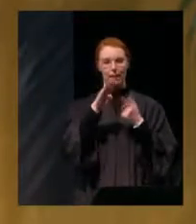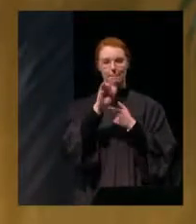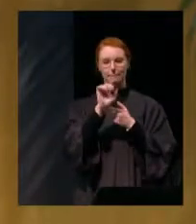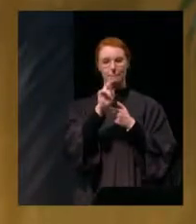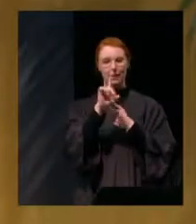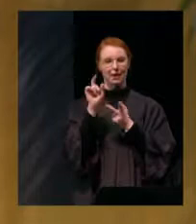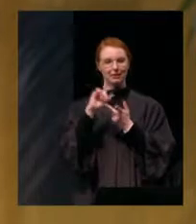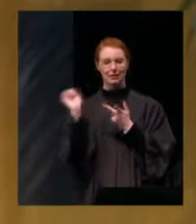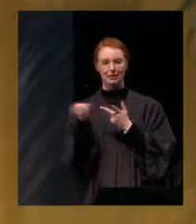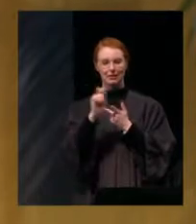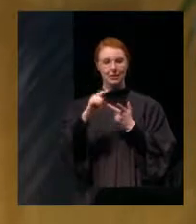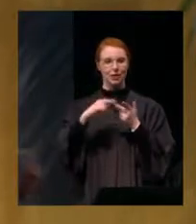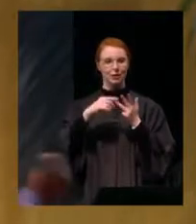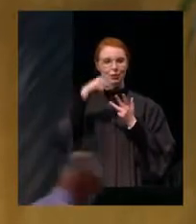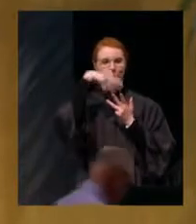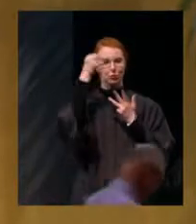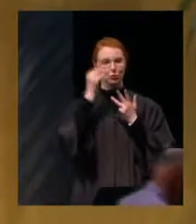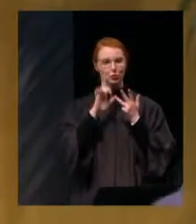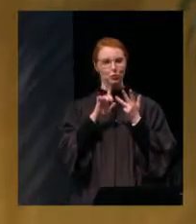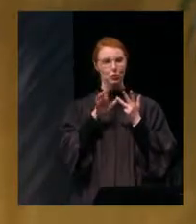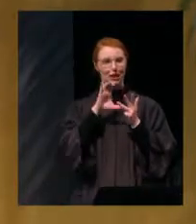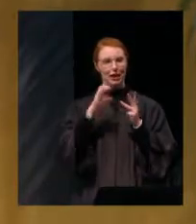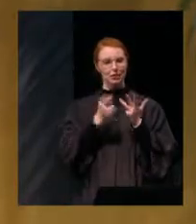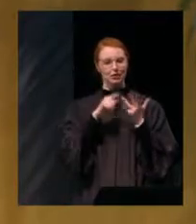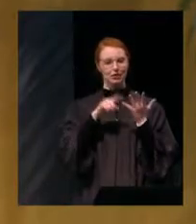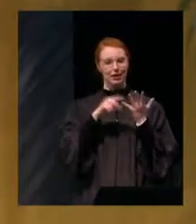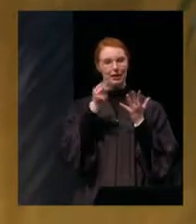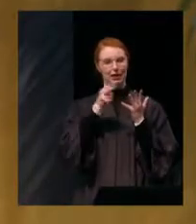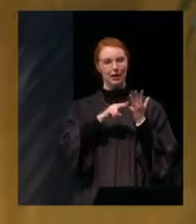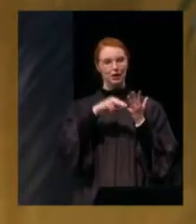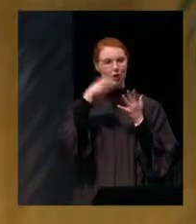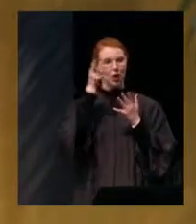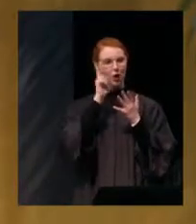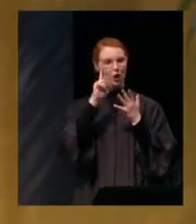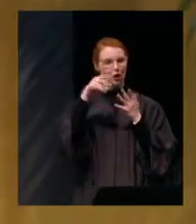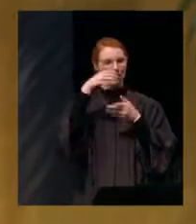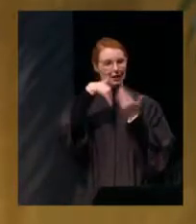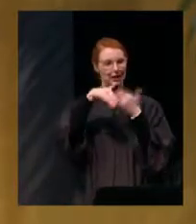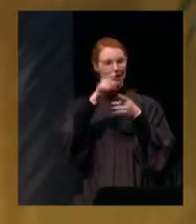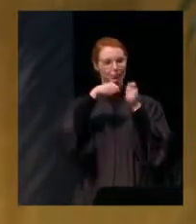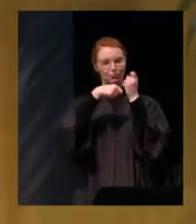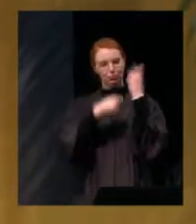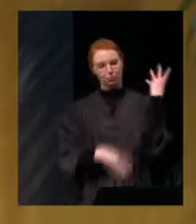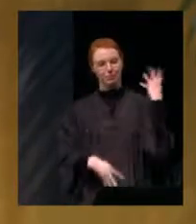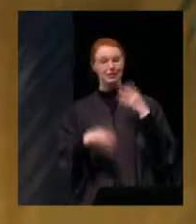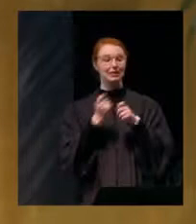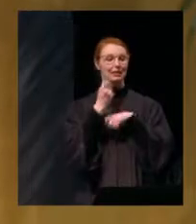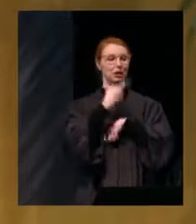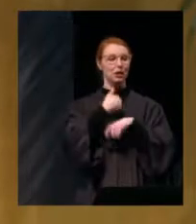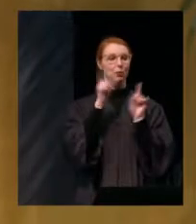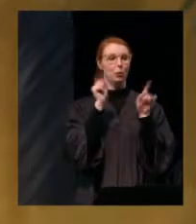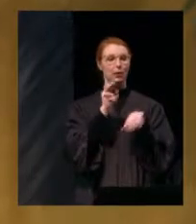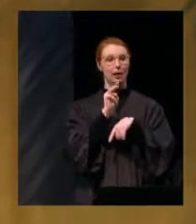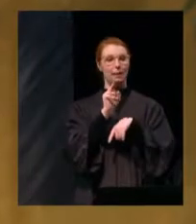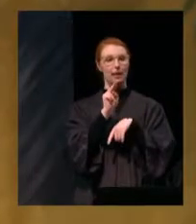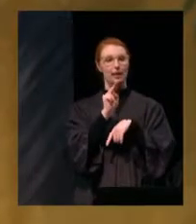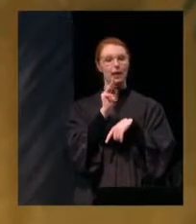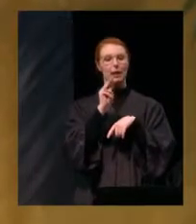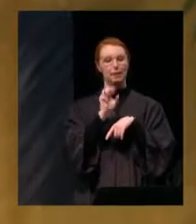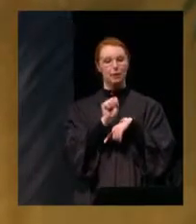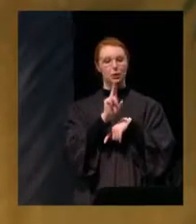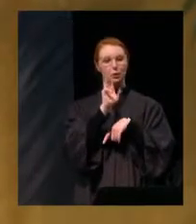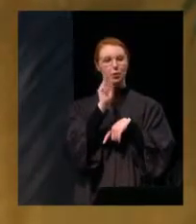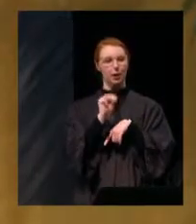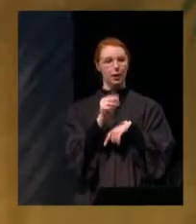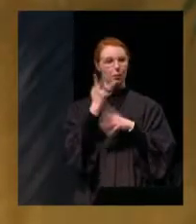student council, National Honor Society, and many more. Next year, I plan on attending Minnesota State University, Mankato, to double